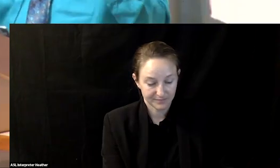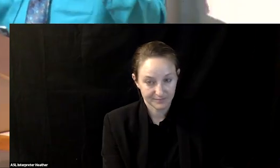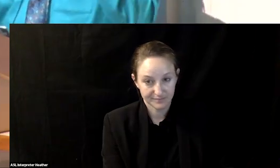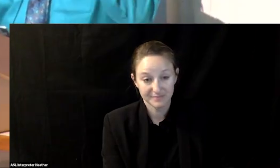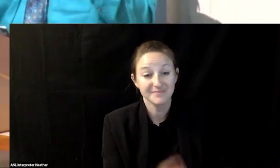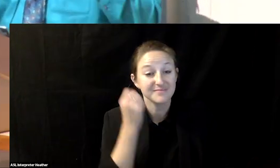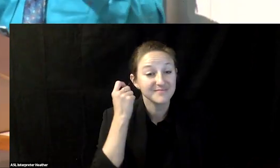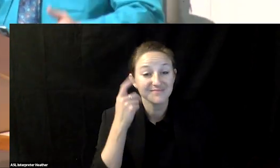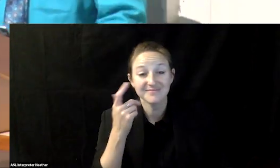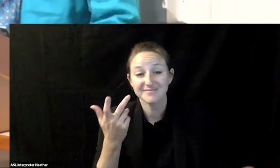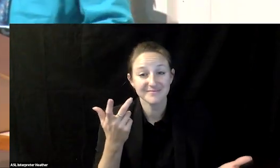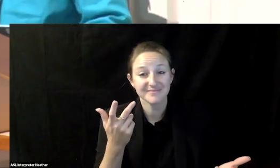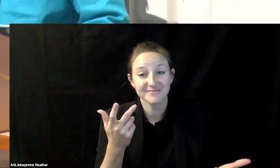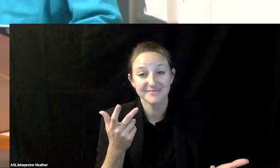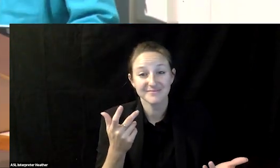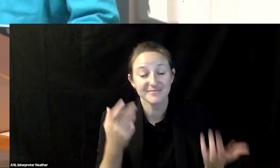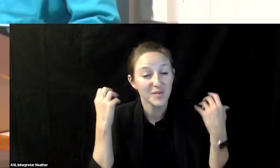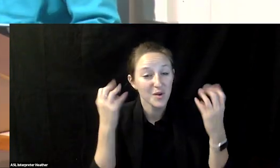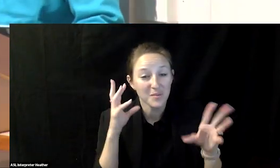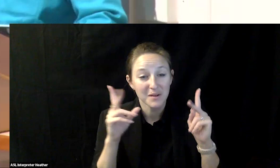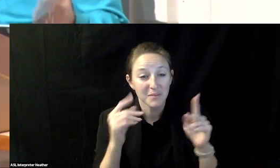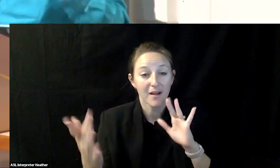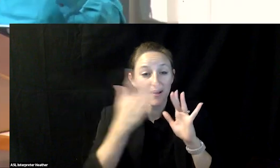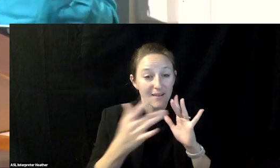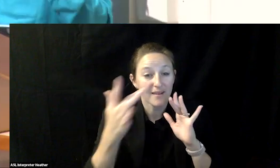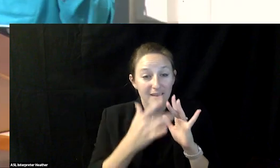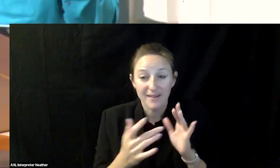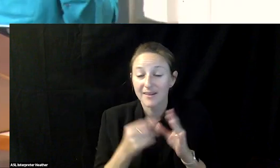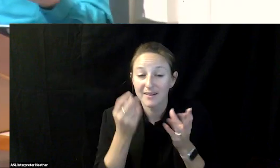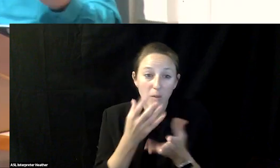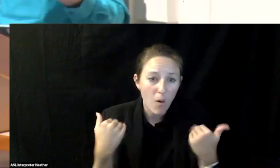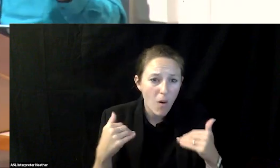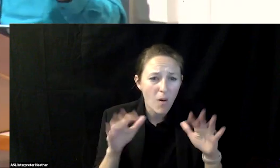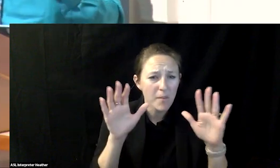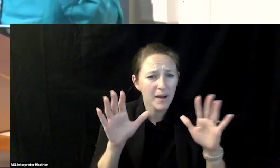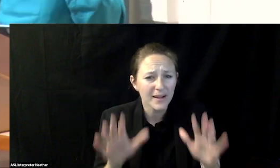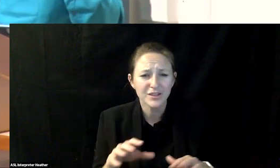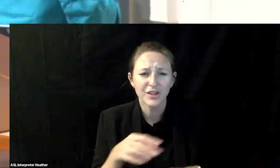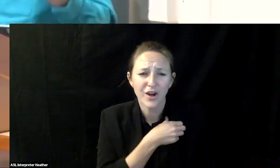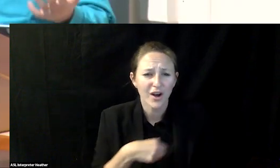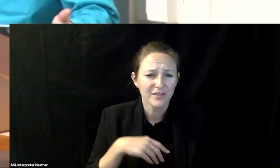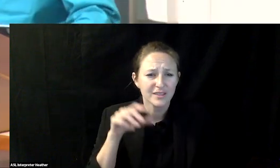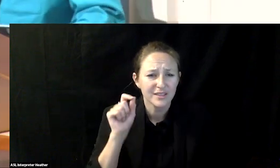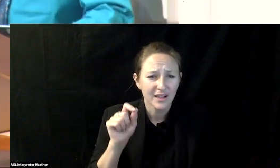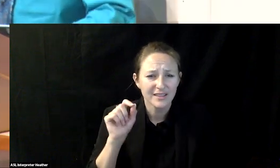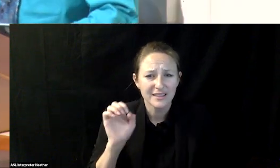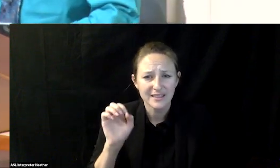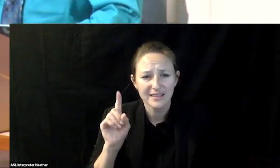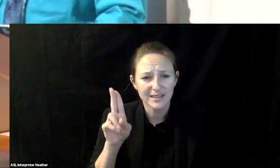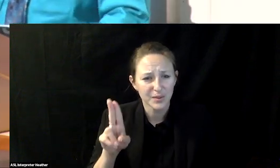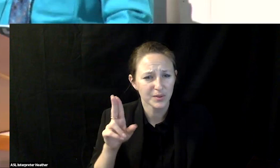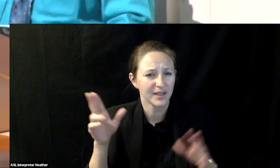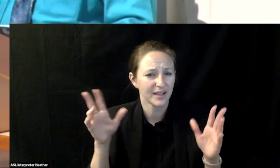I can't tell you how many people reached out and said, wow, it's so amazing that Harvard.edu is featuring and